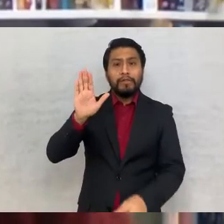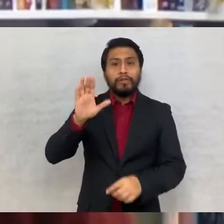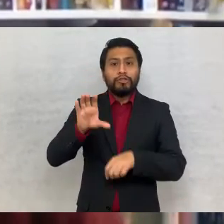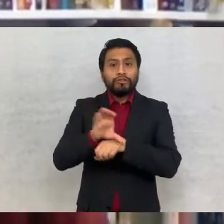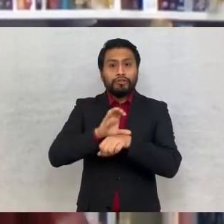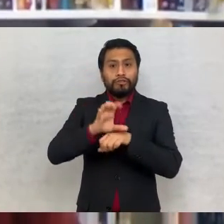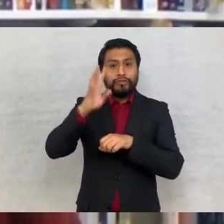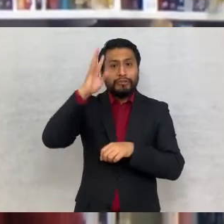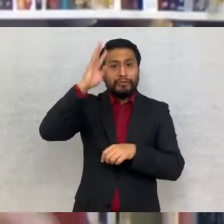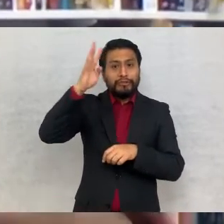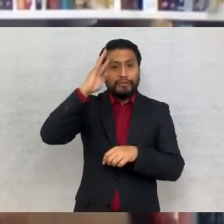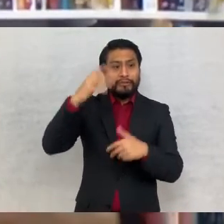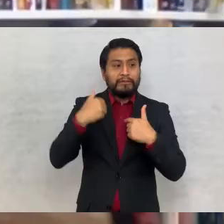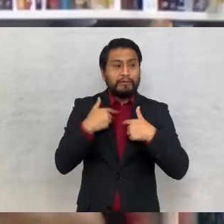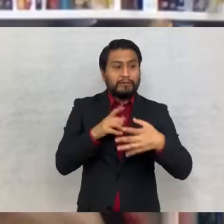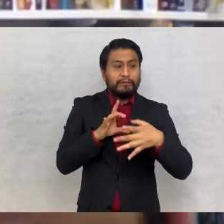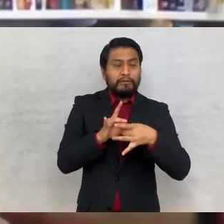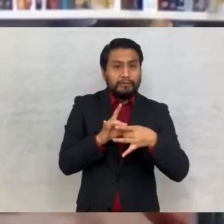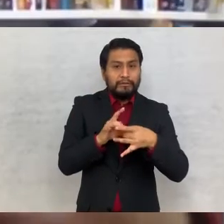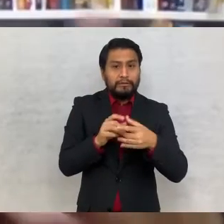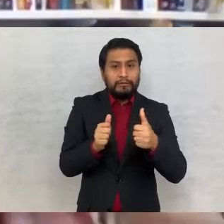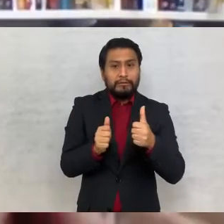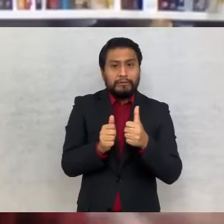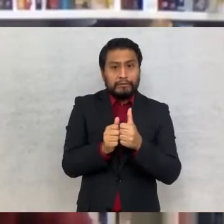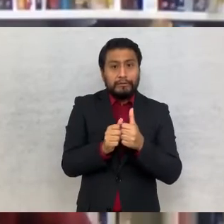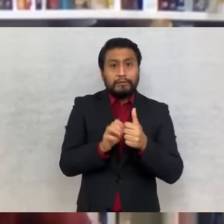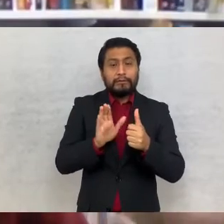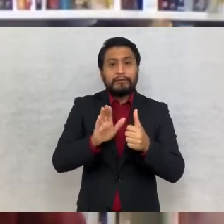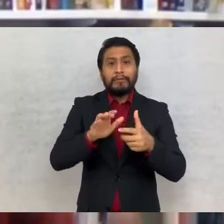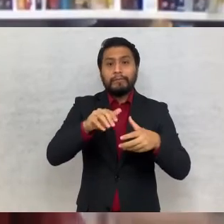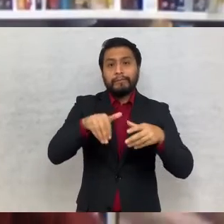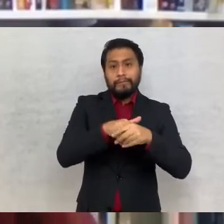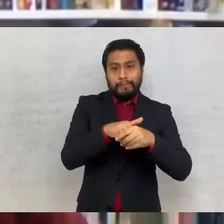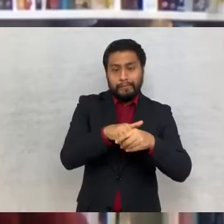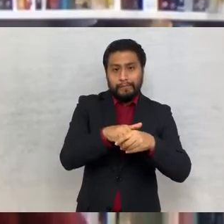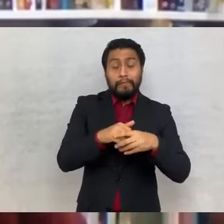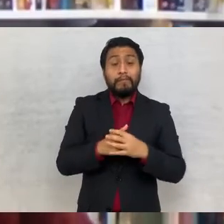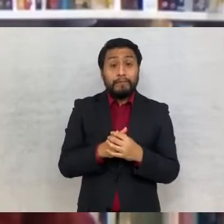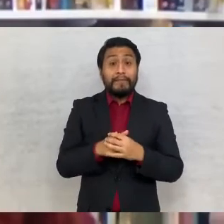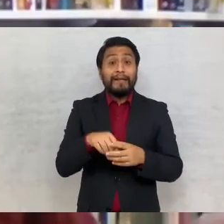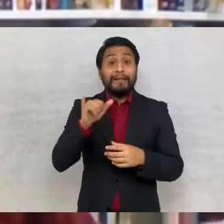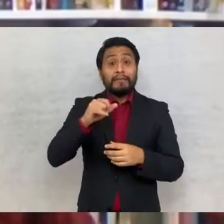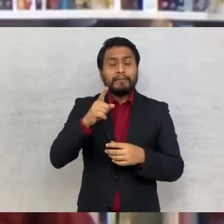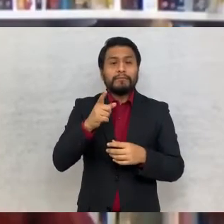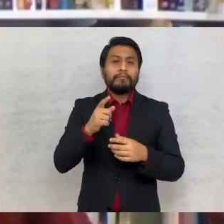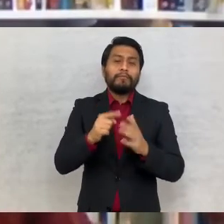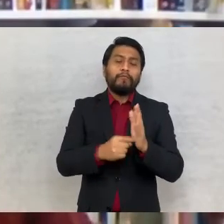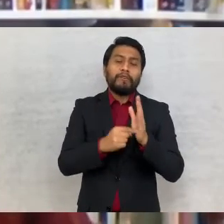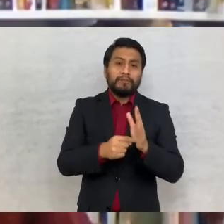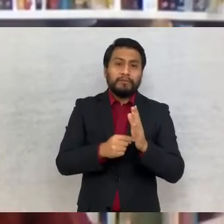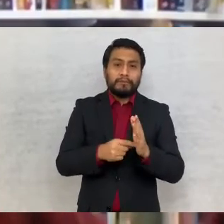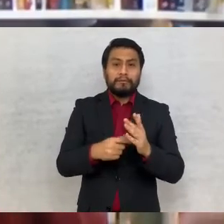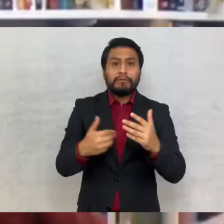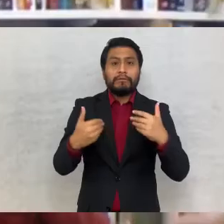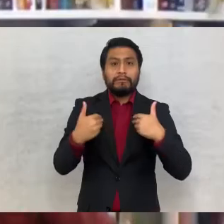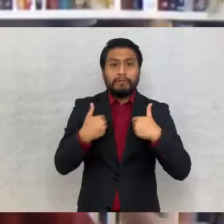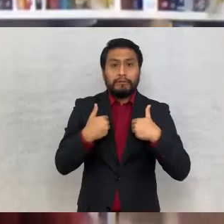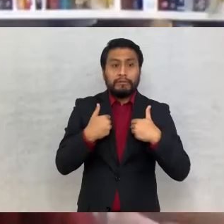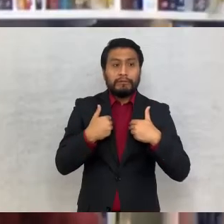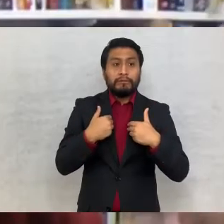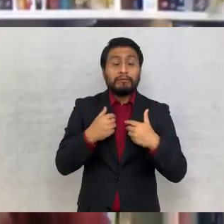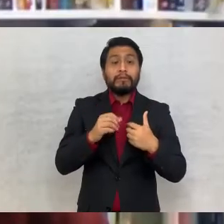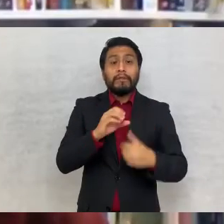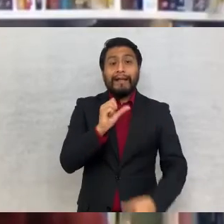In 1934, this fusion between church and eugenics was completed through the development of the International Eucharistic